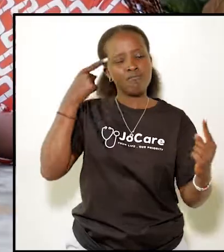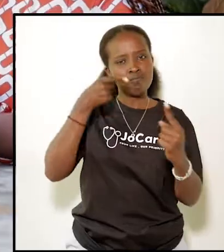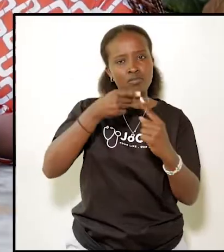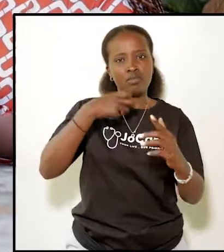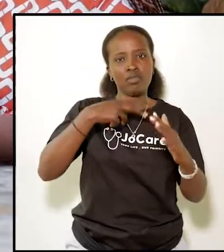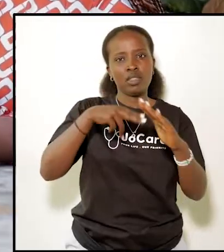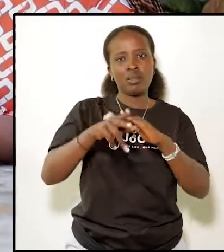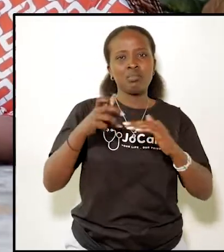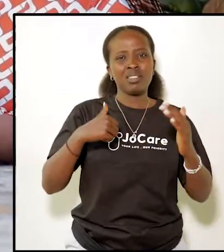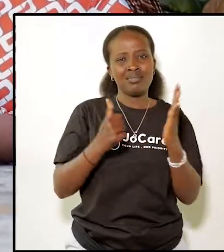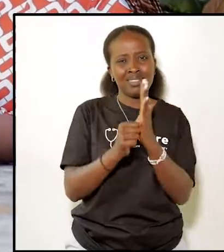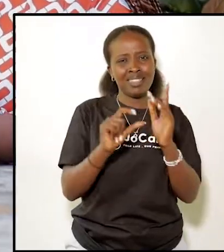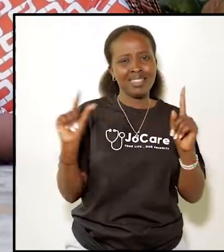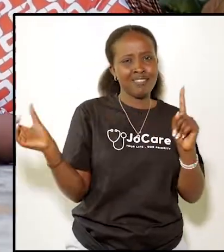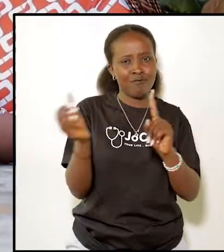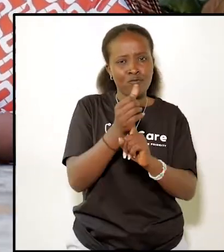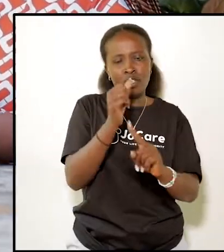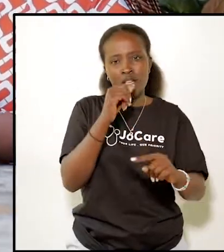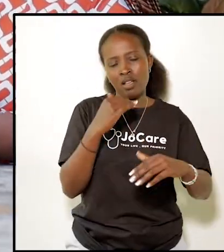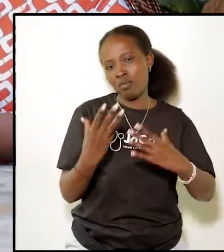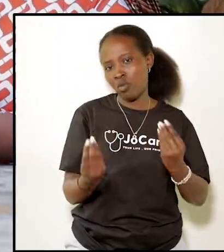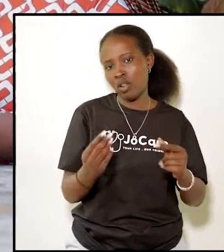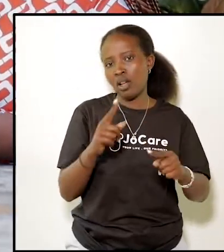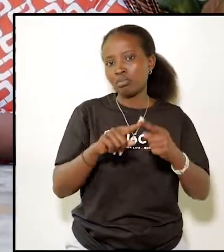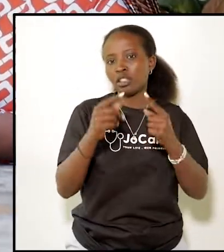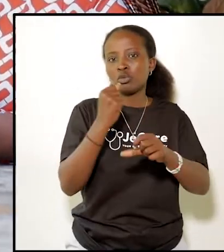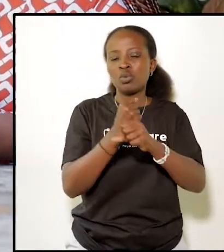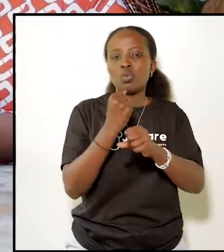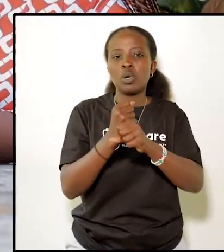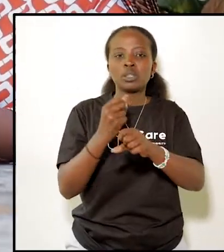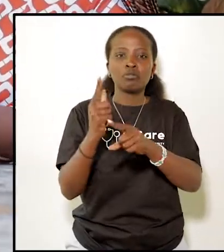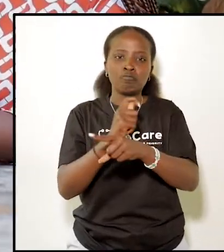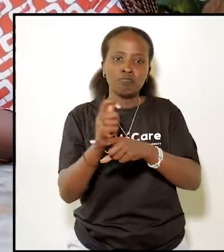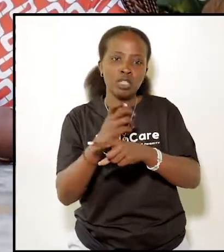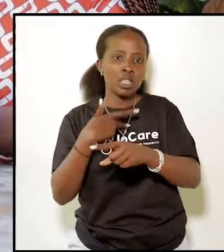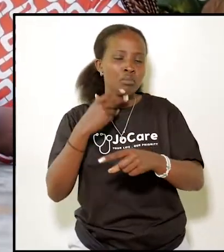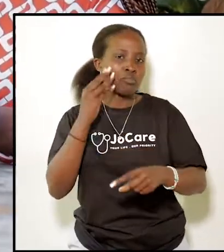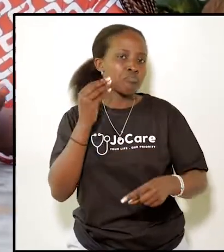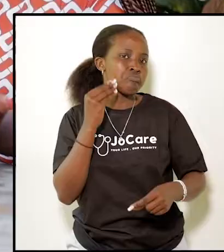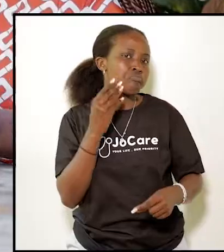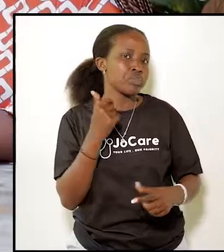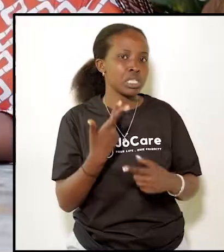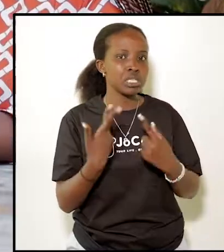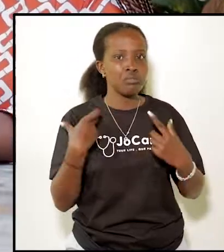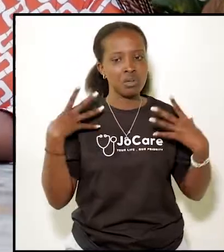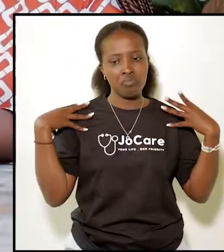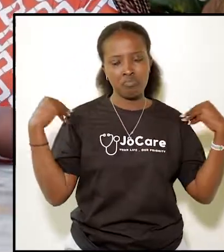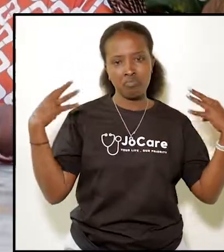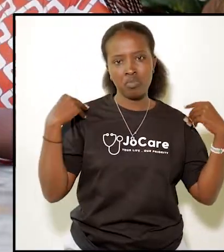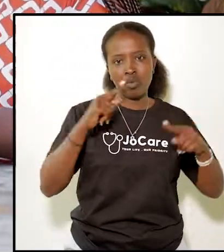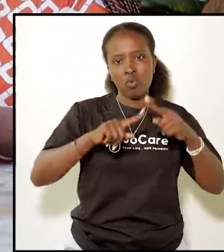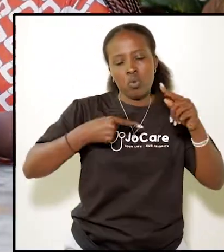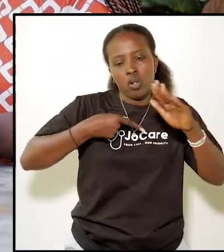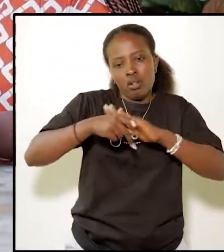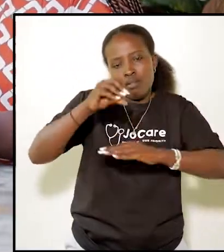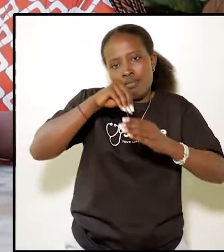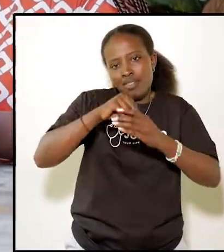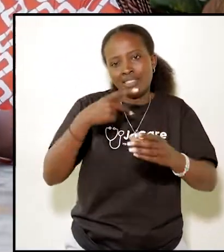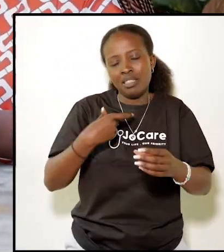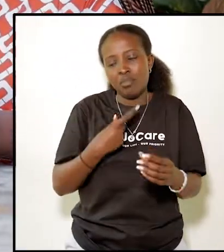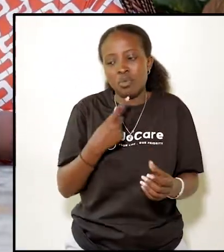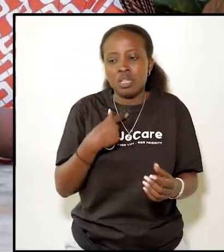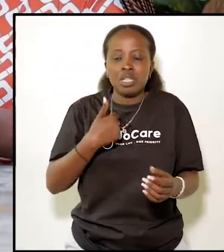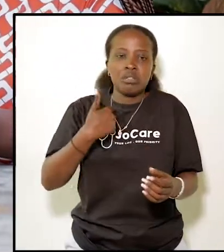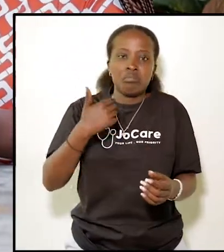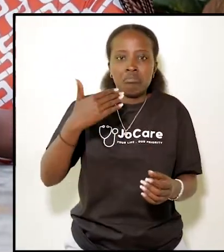affect. The other lifestyle is exercises. I will talk about exercises because it may be the cause,